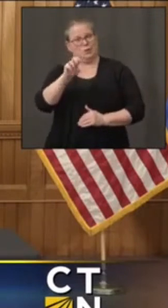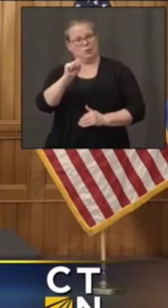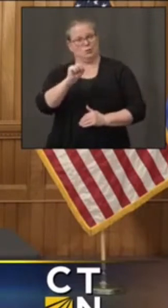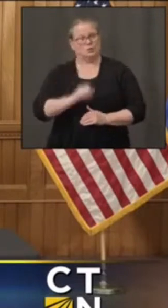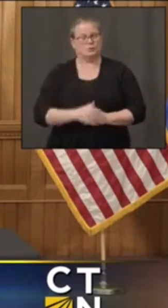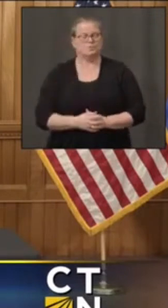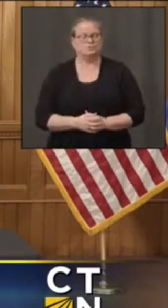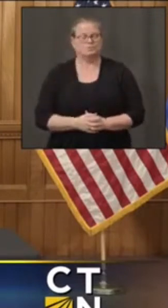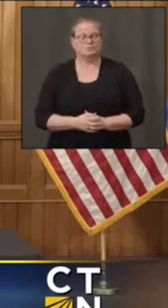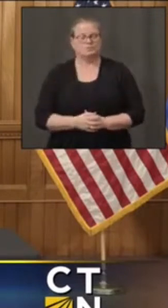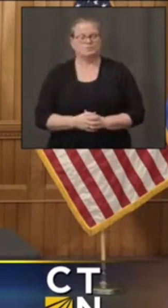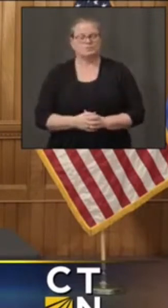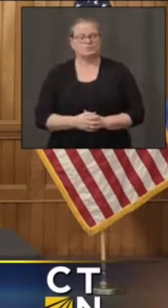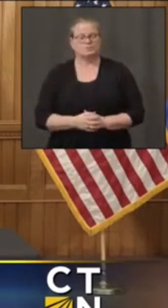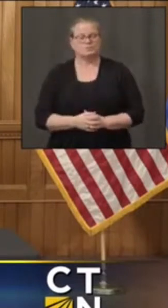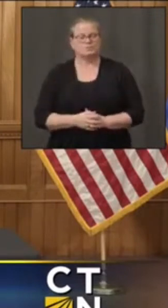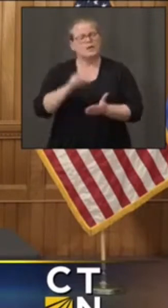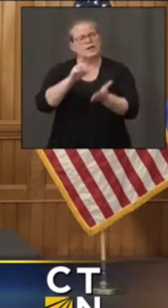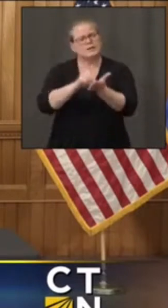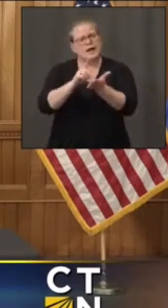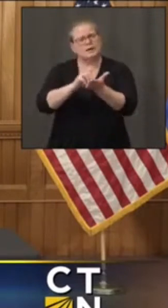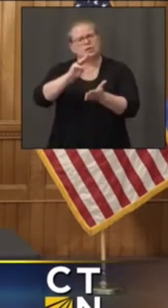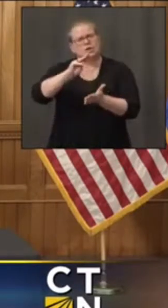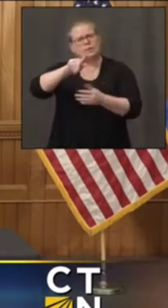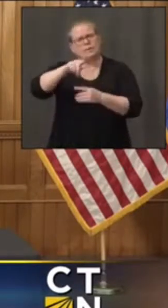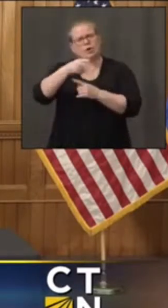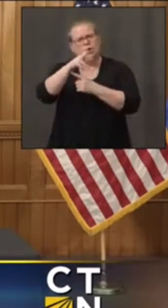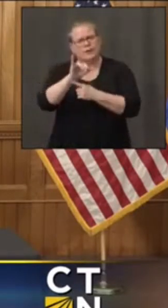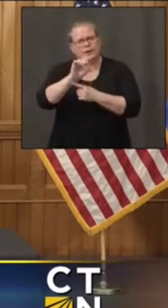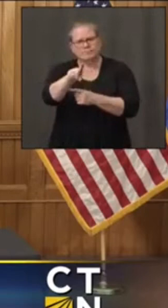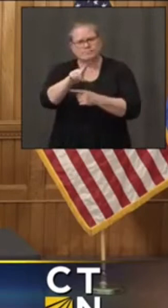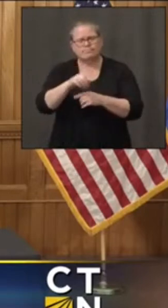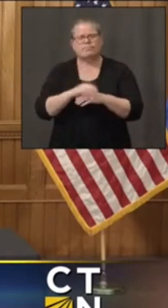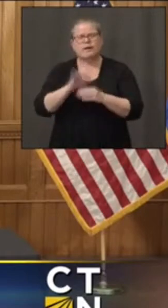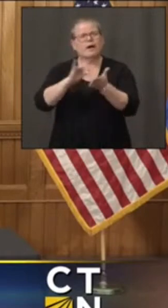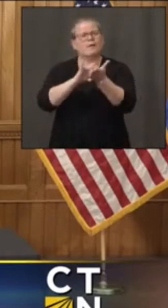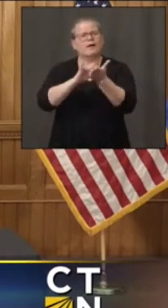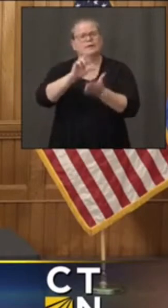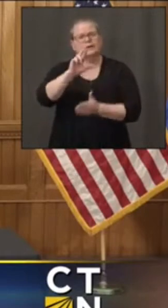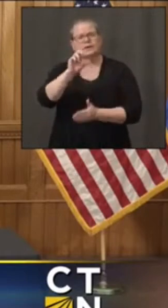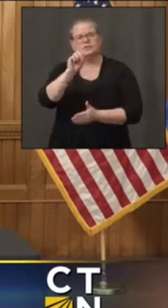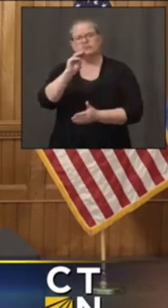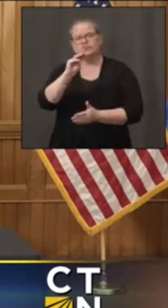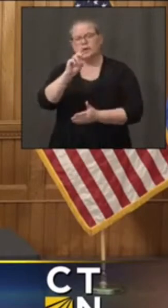Dr. Murphy, could you expand a little bit on Remdezzafire? What's going on with that?